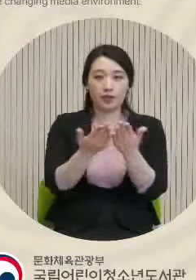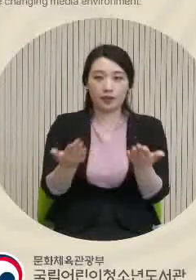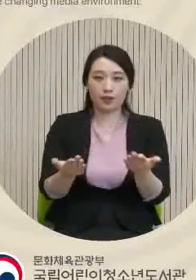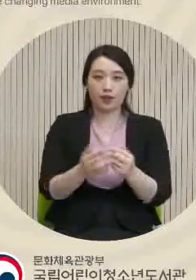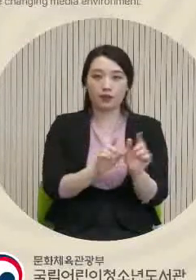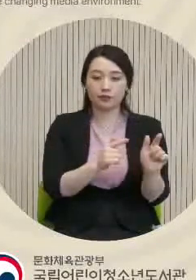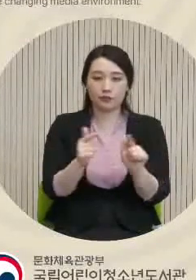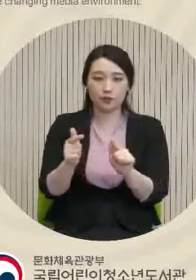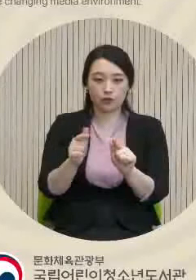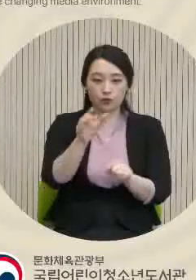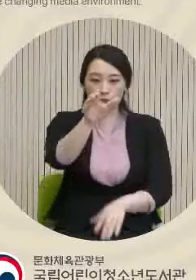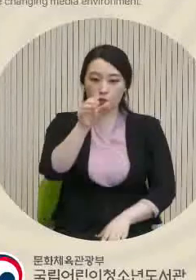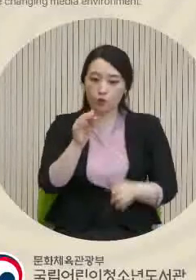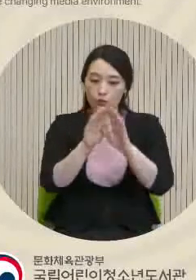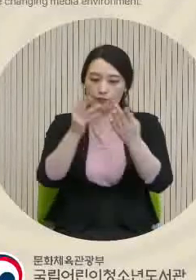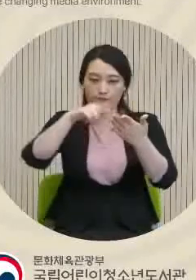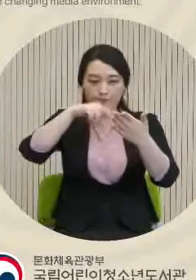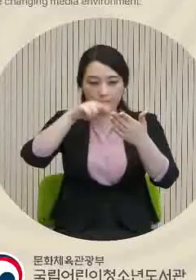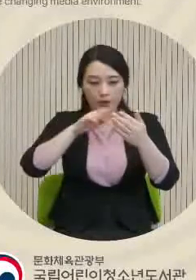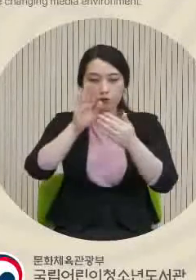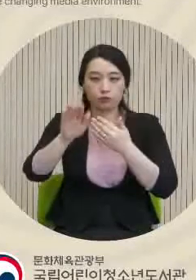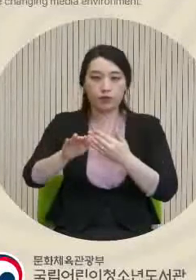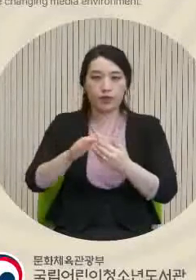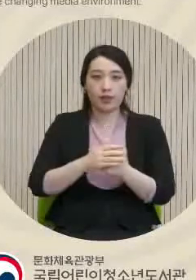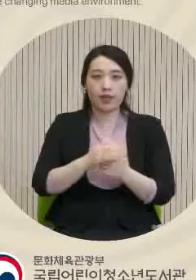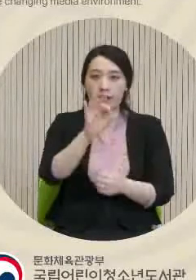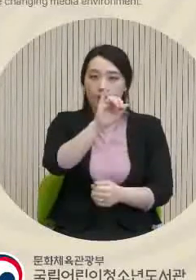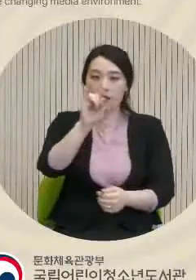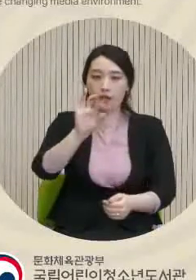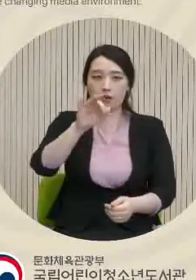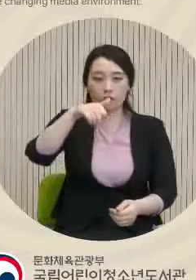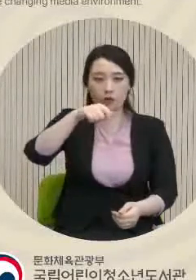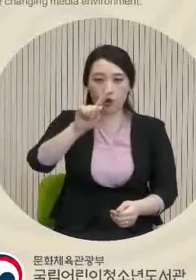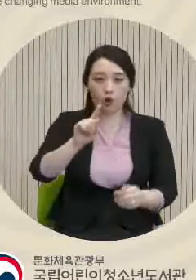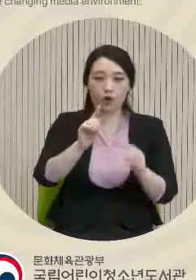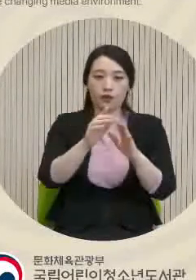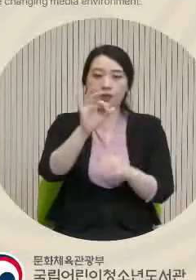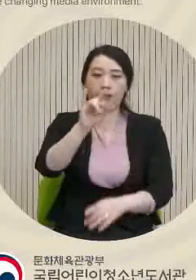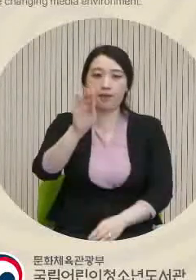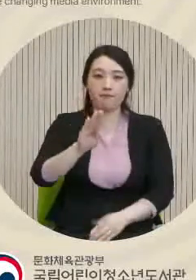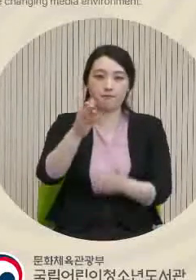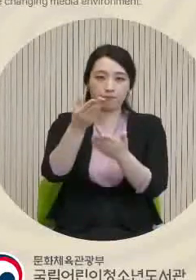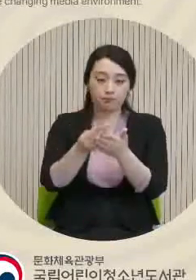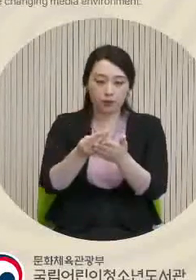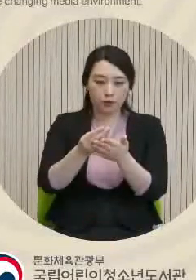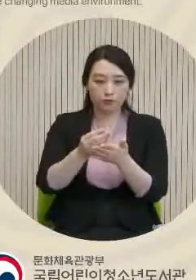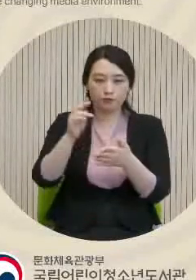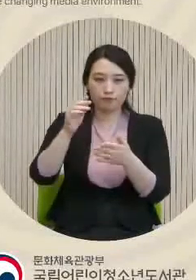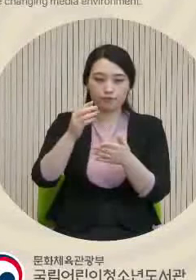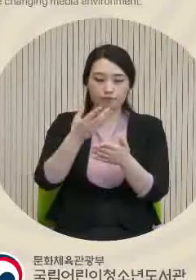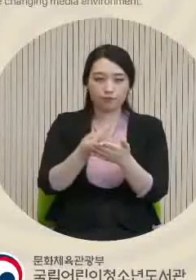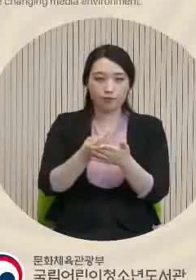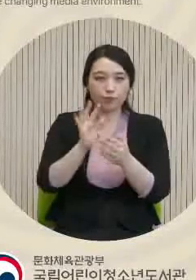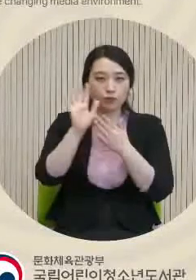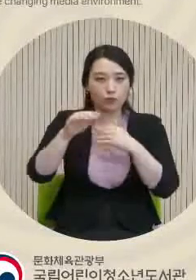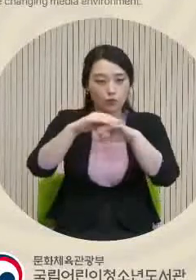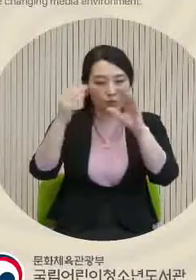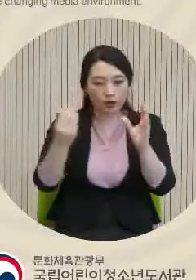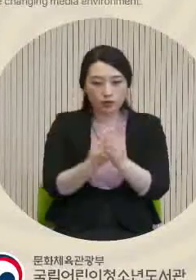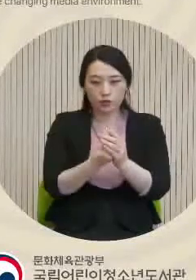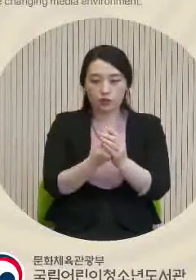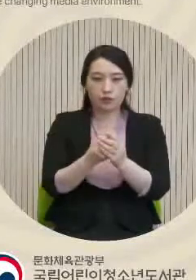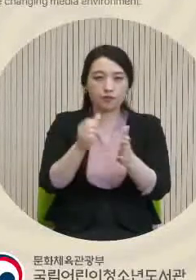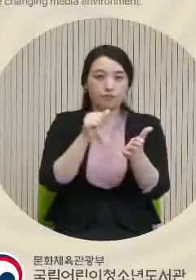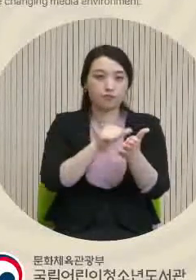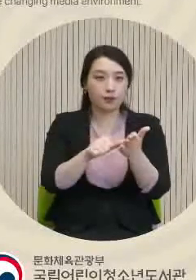provided. Picture books and books, and they can use the Anchor applications in order to produce the podcast, and